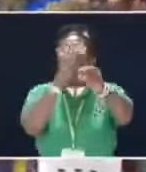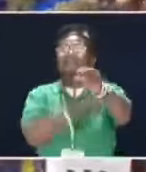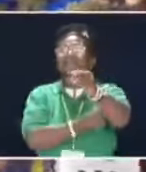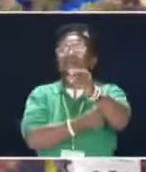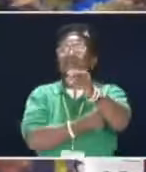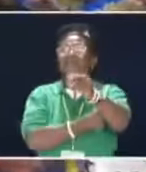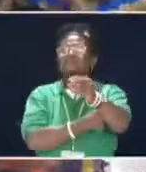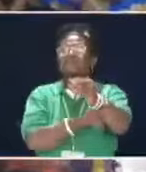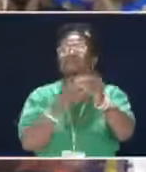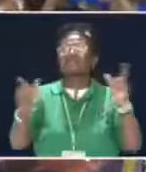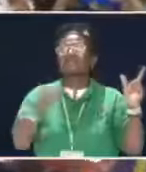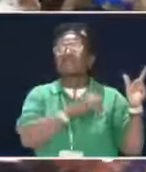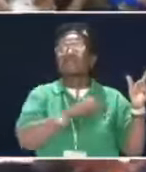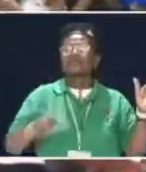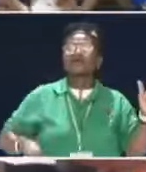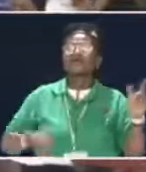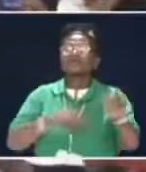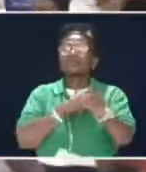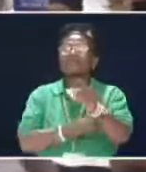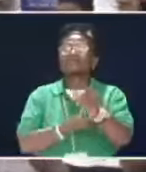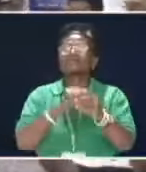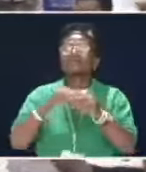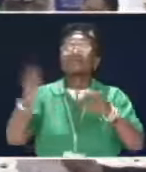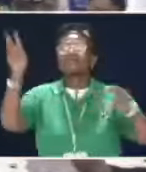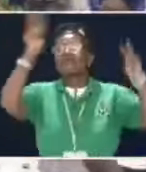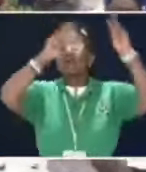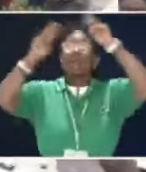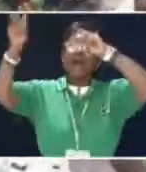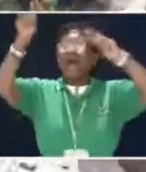the Lord mighty in